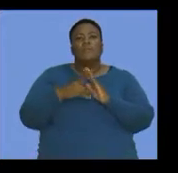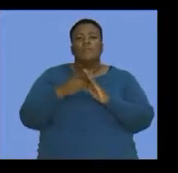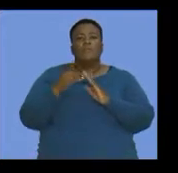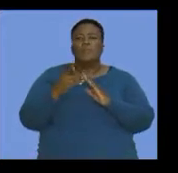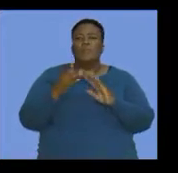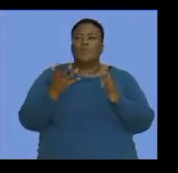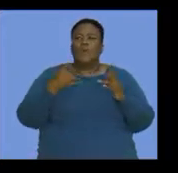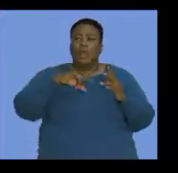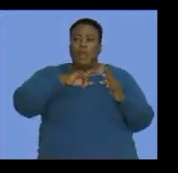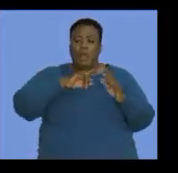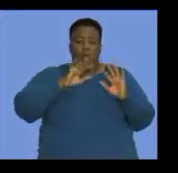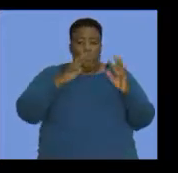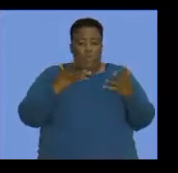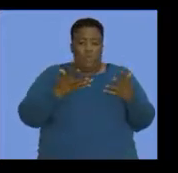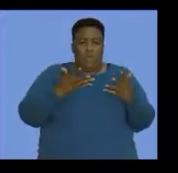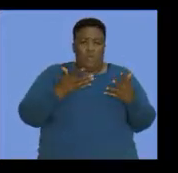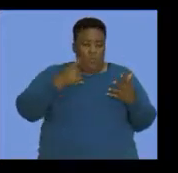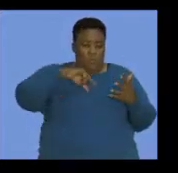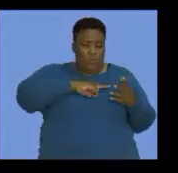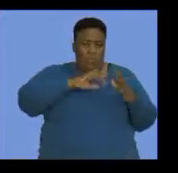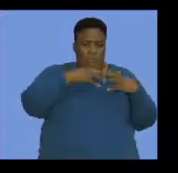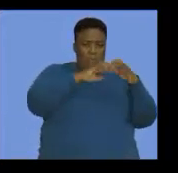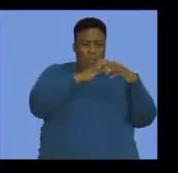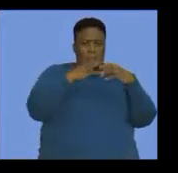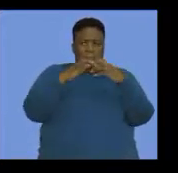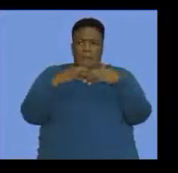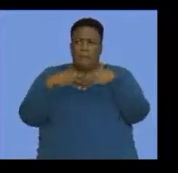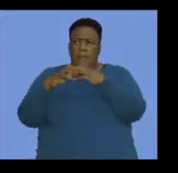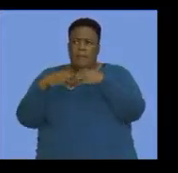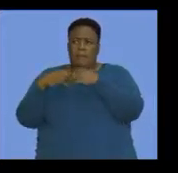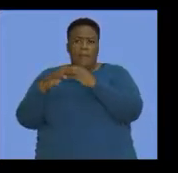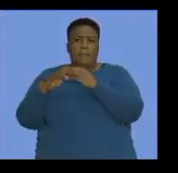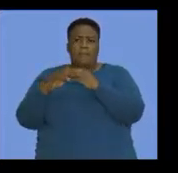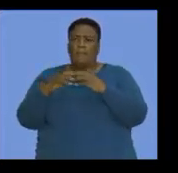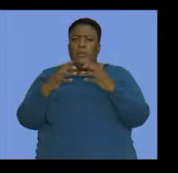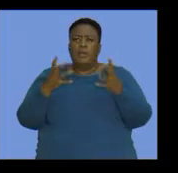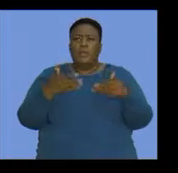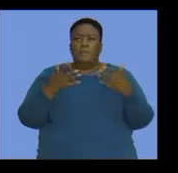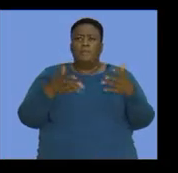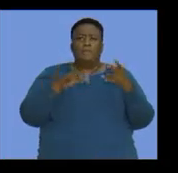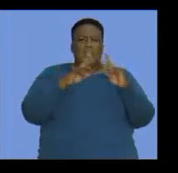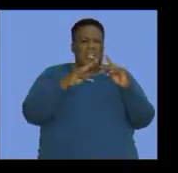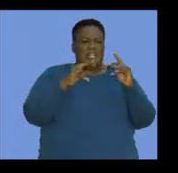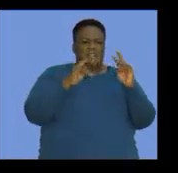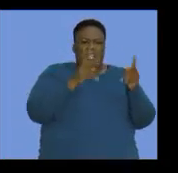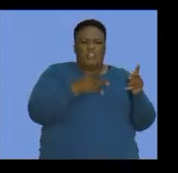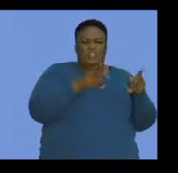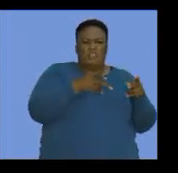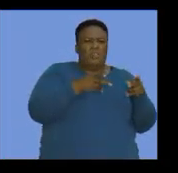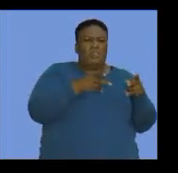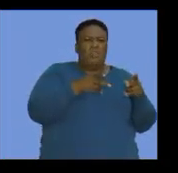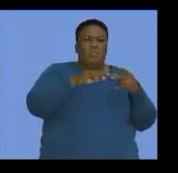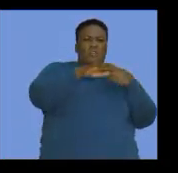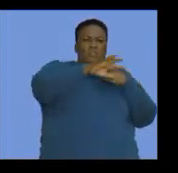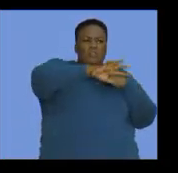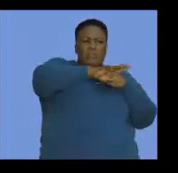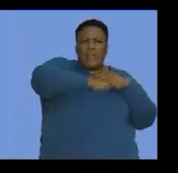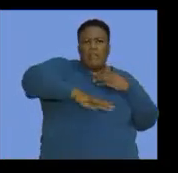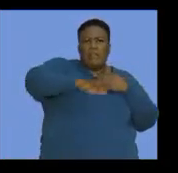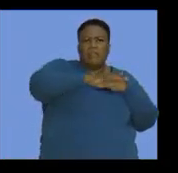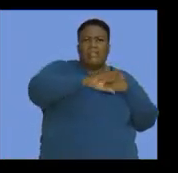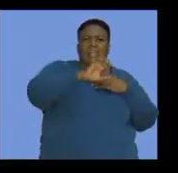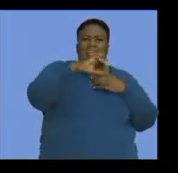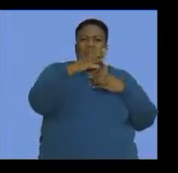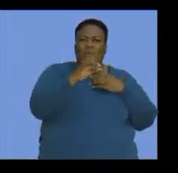how we've created these estates that have been developed in natural areas that we call eco-estates